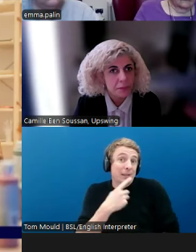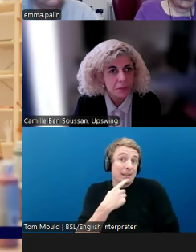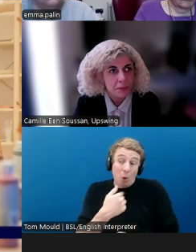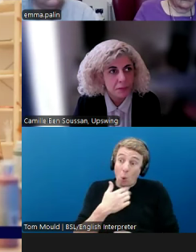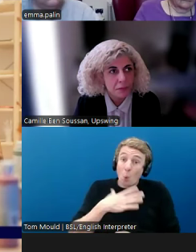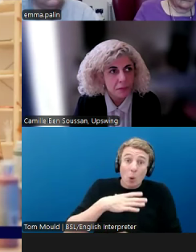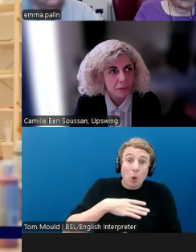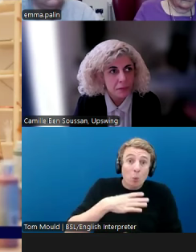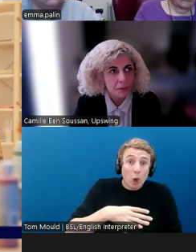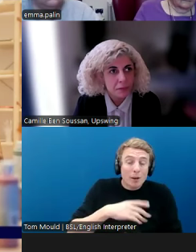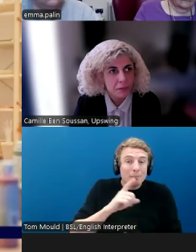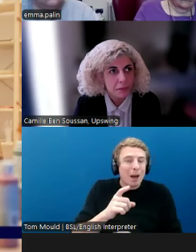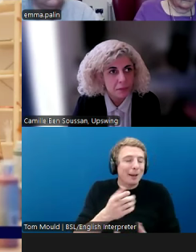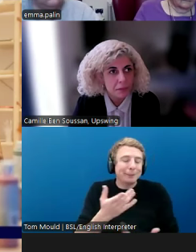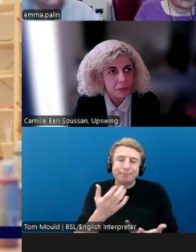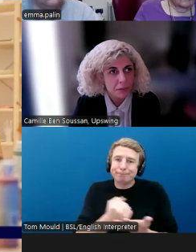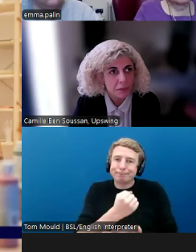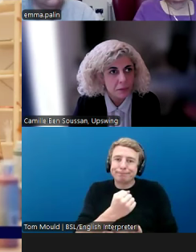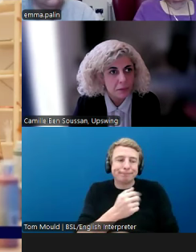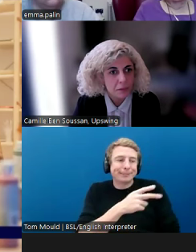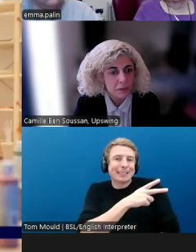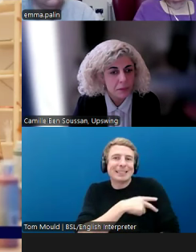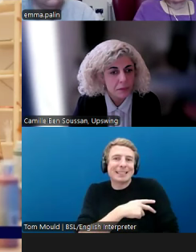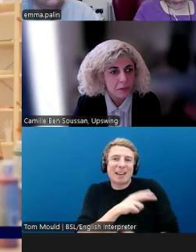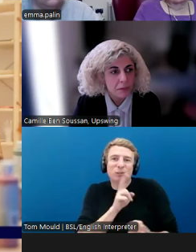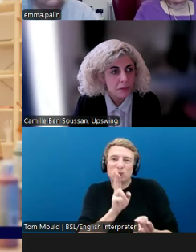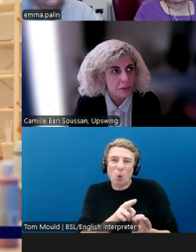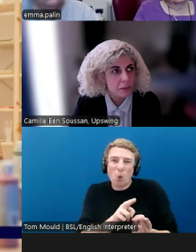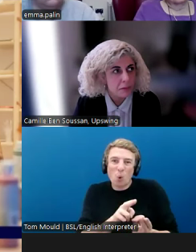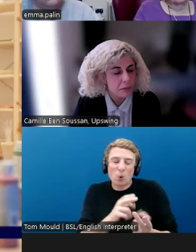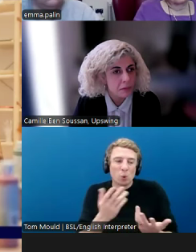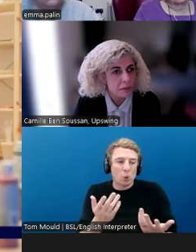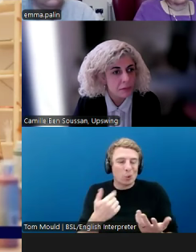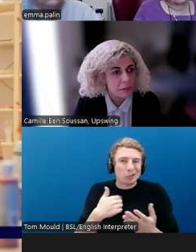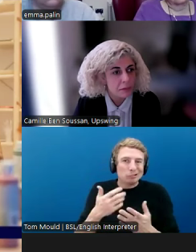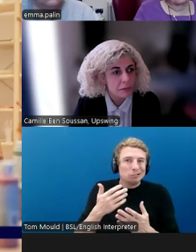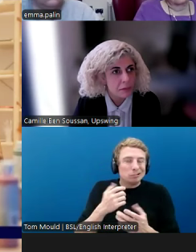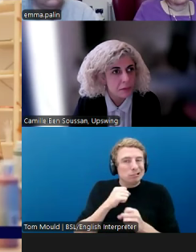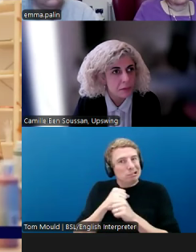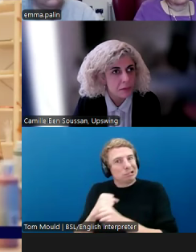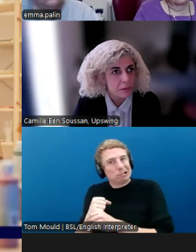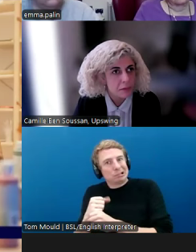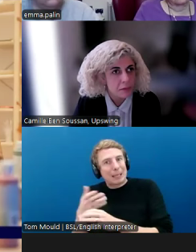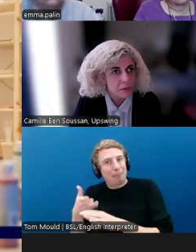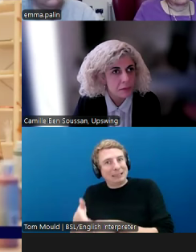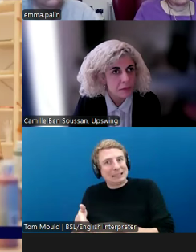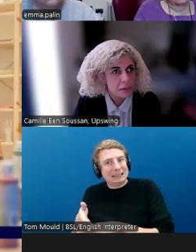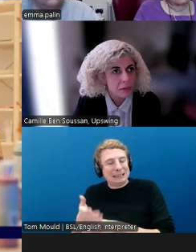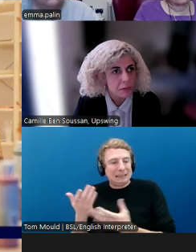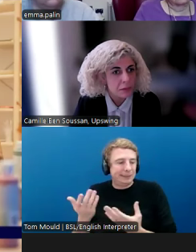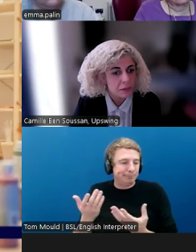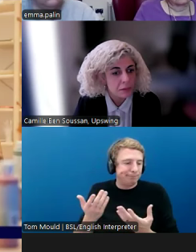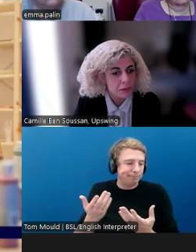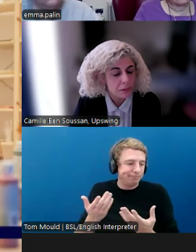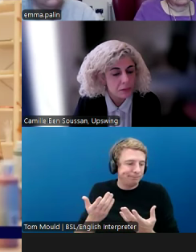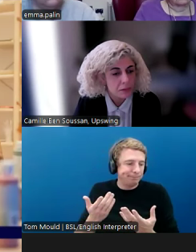there's a staff shortage on the day, or they can't be released from their essential care tasks. Or some might